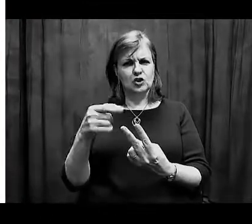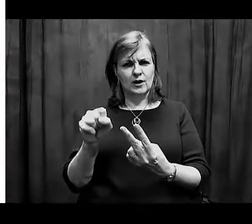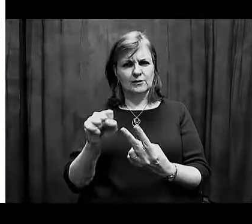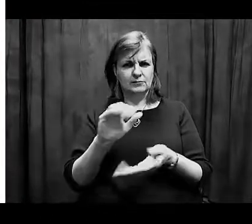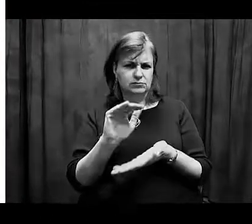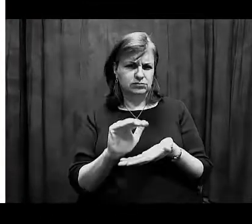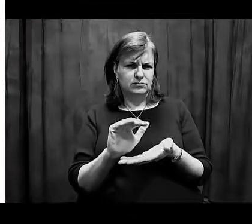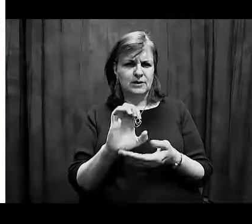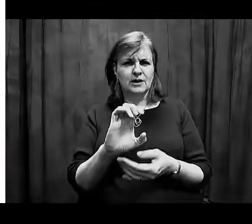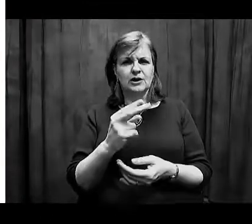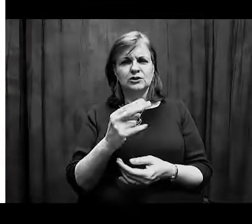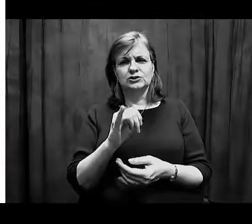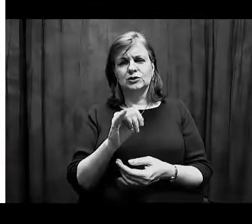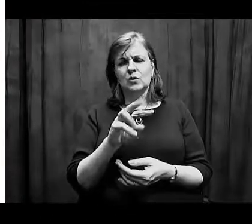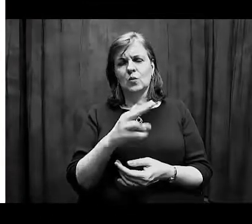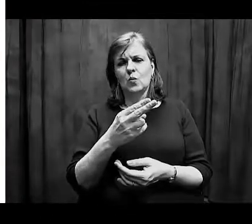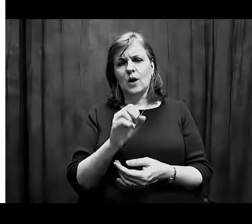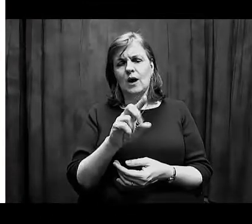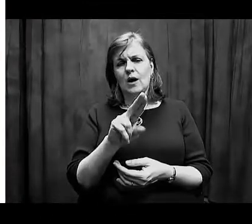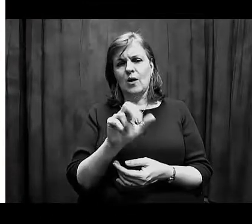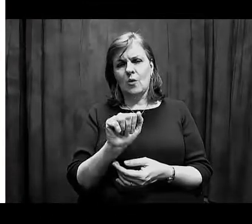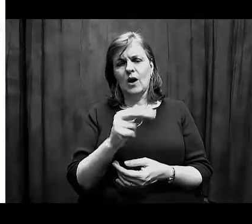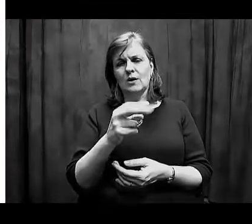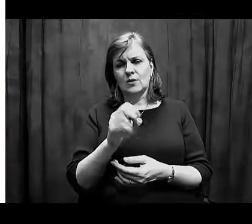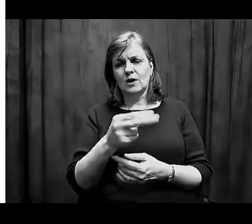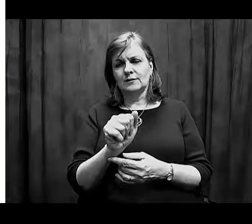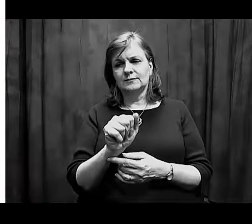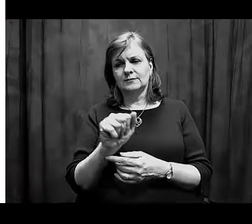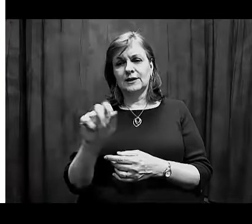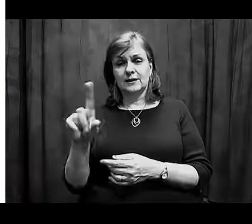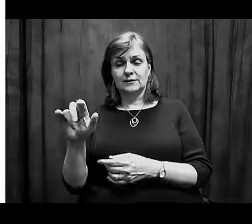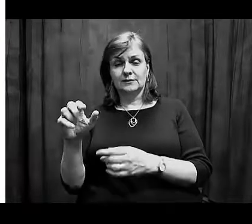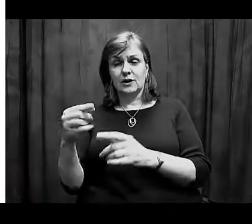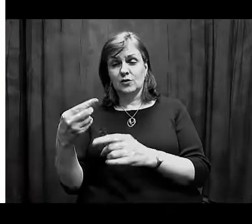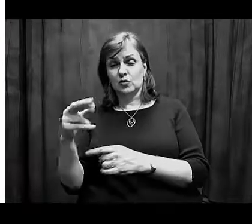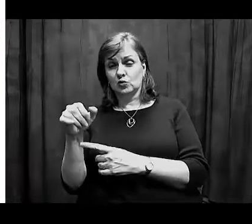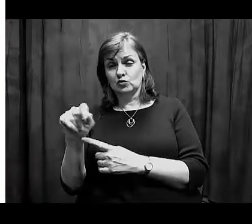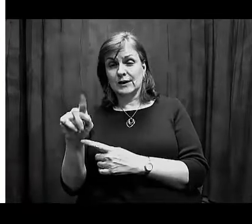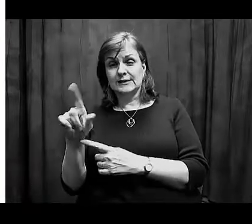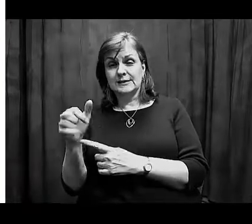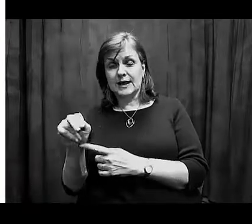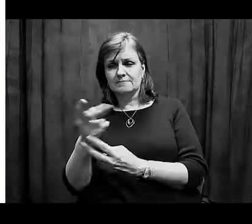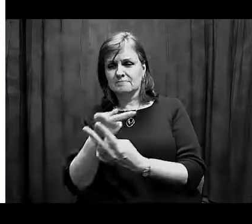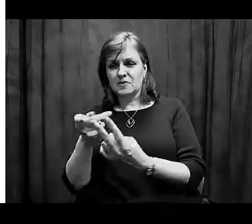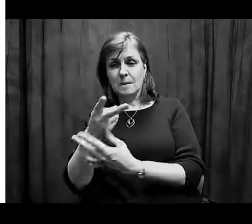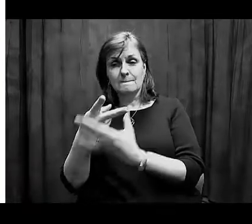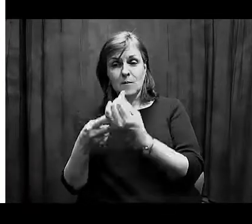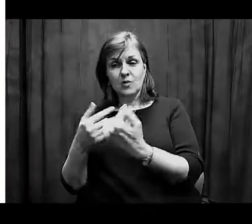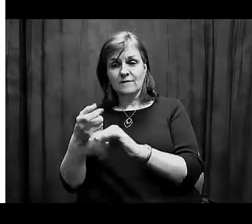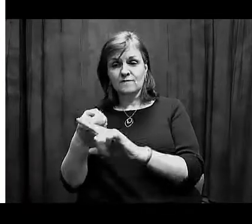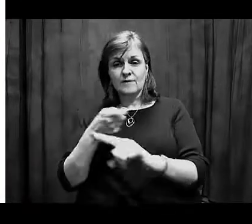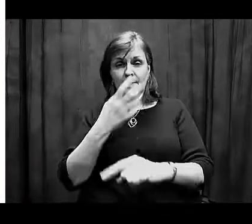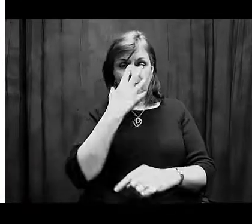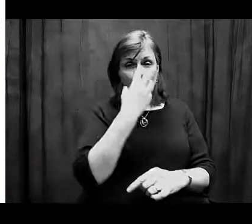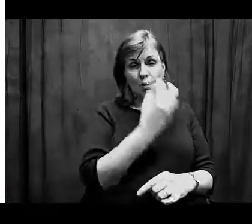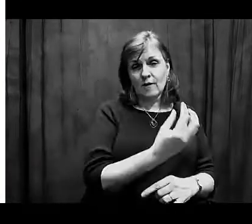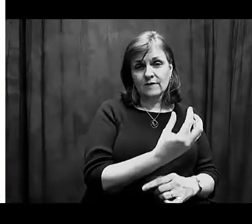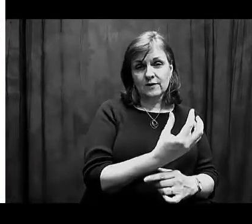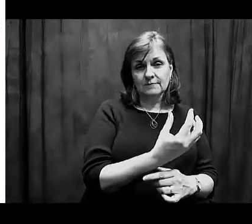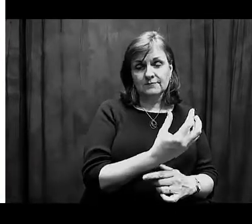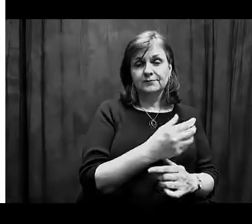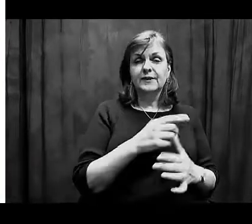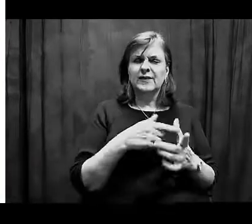think about both of these dogs, the Chihuahua on the left and the Great Dane on the right, both coming from the